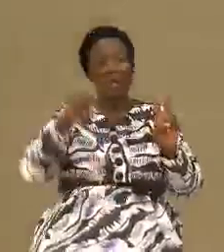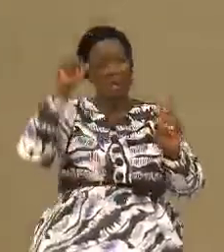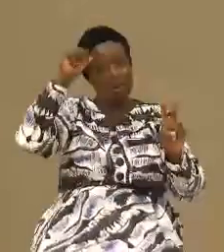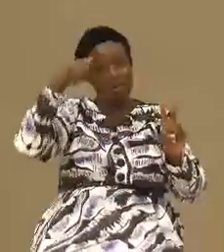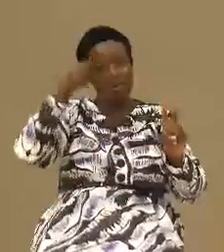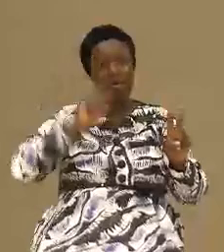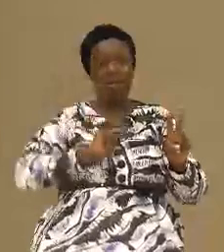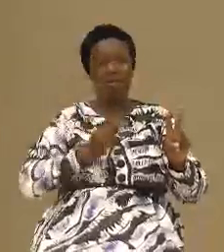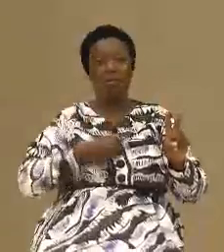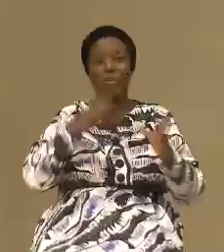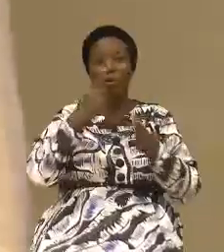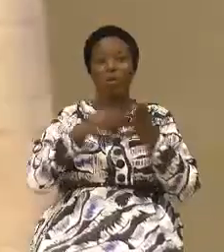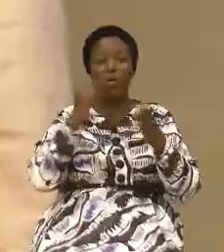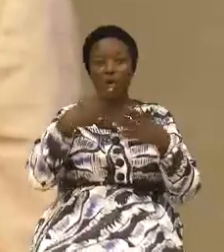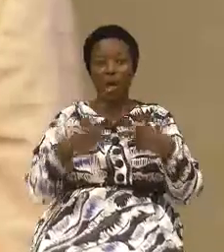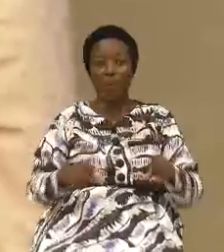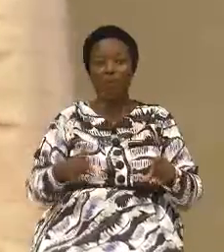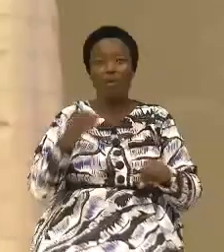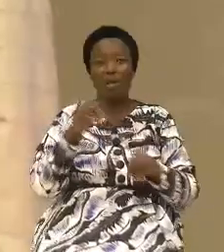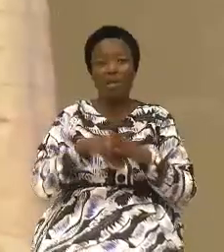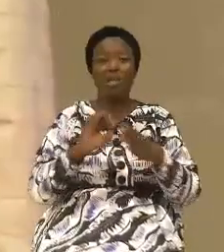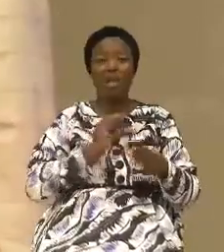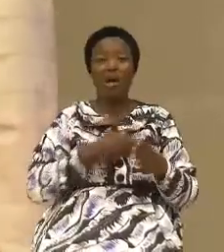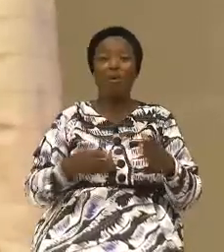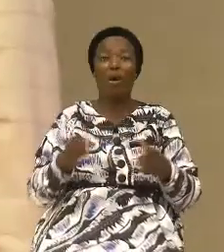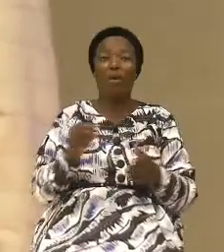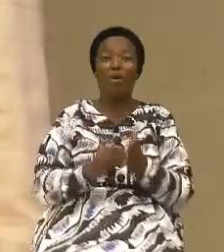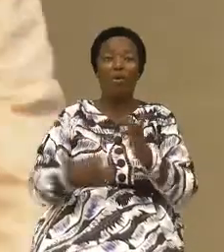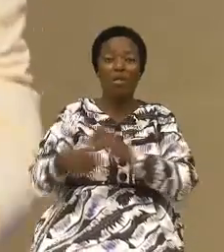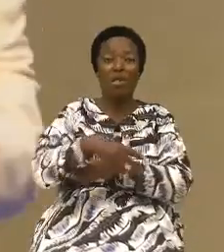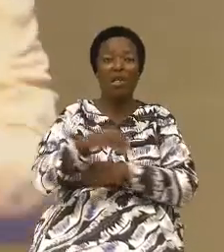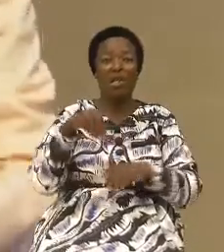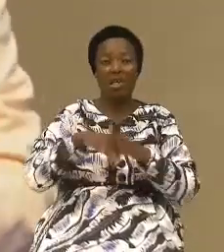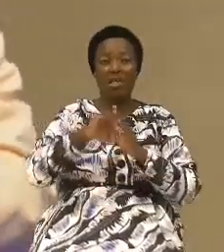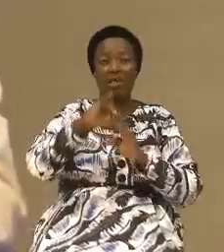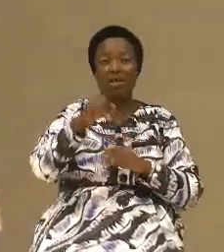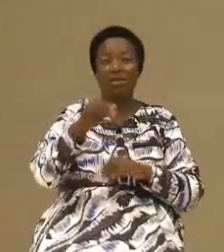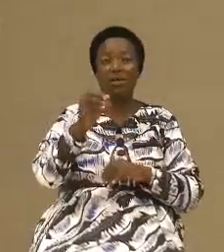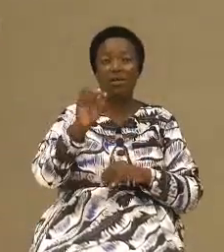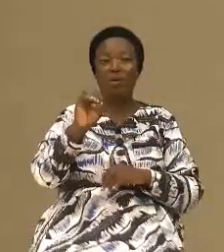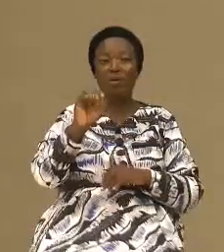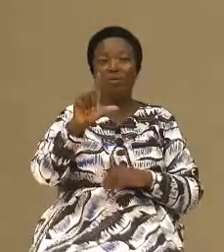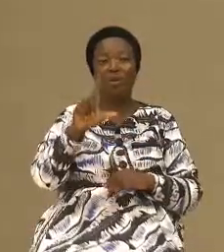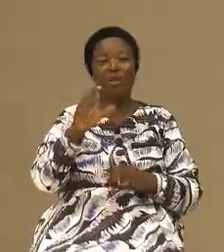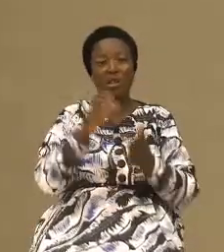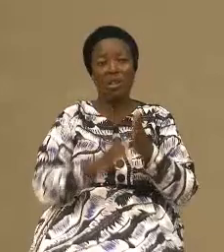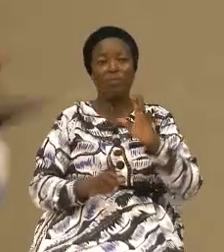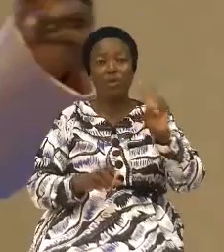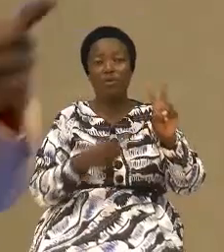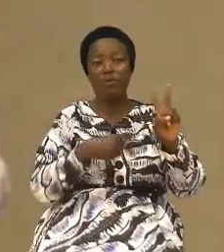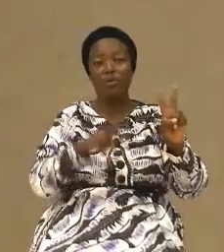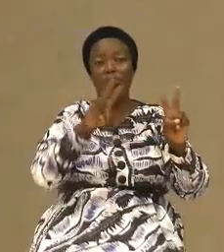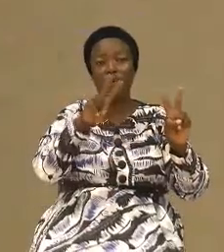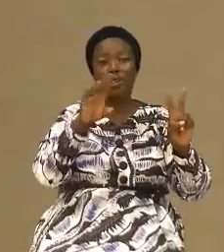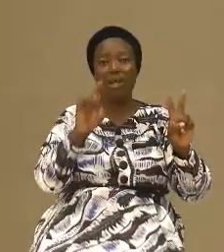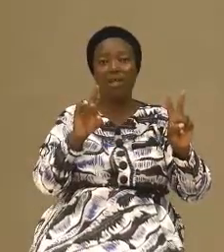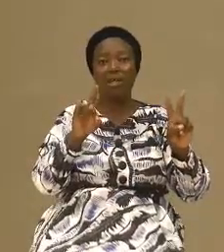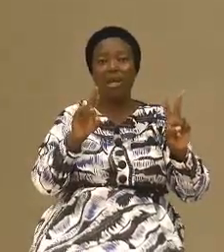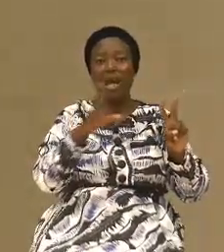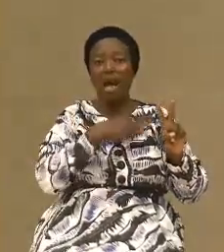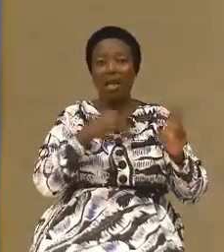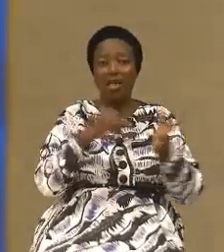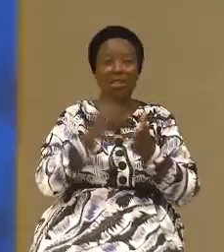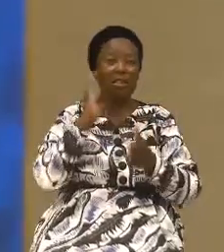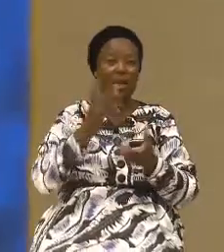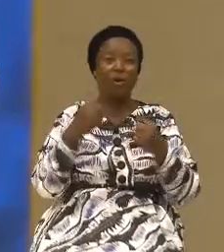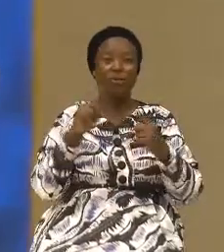happen in our day. In Joel chapter 2, reading from verse 28. And it shall come to